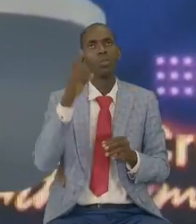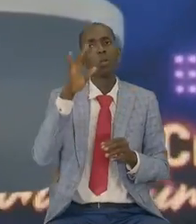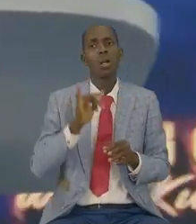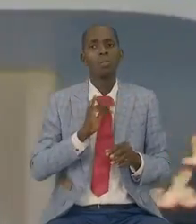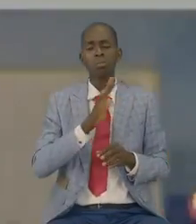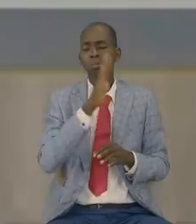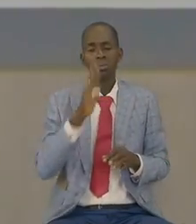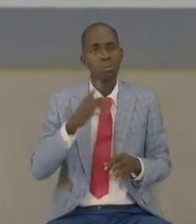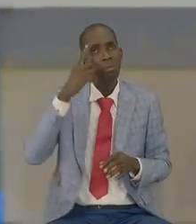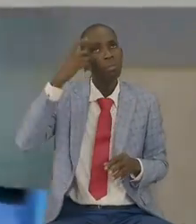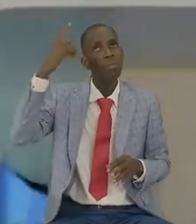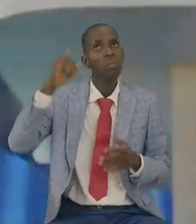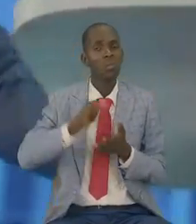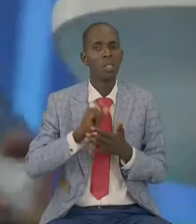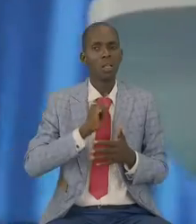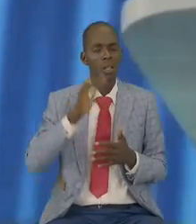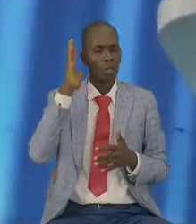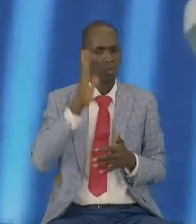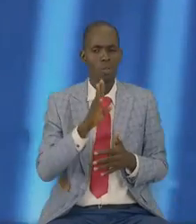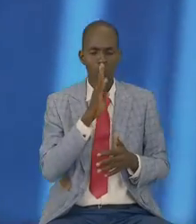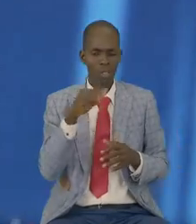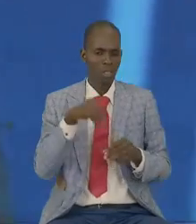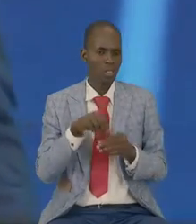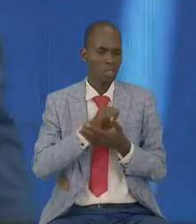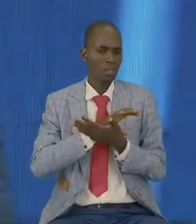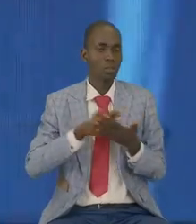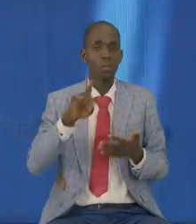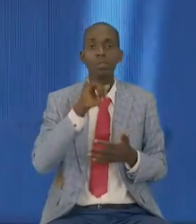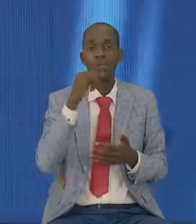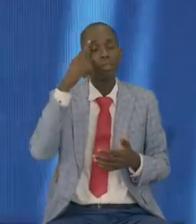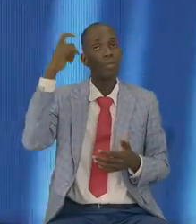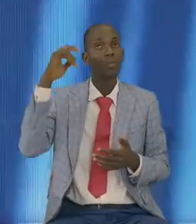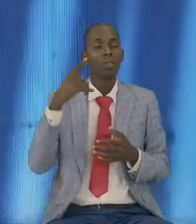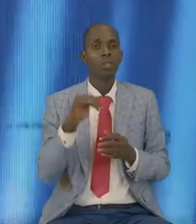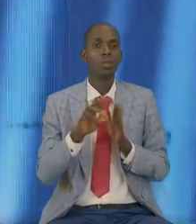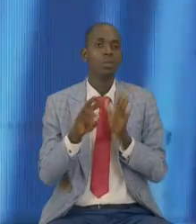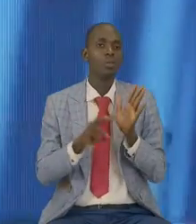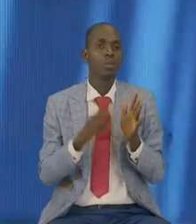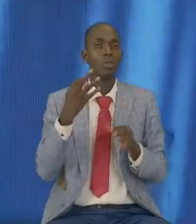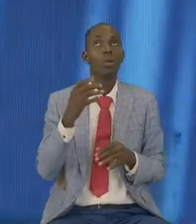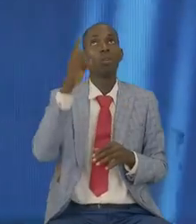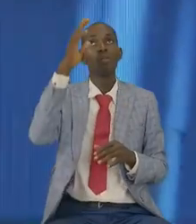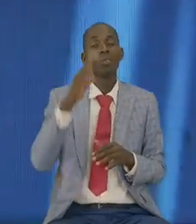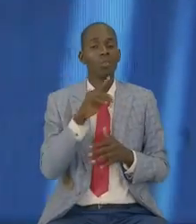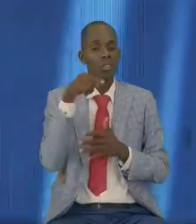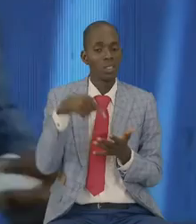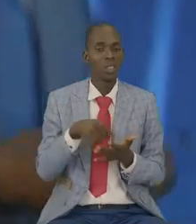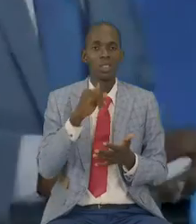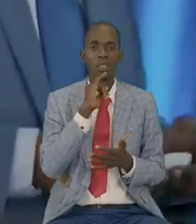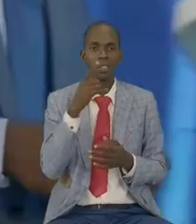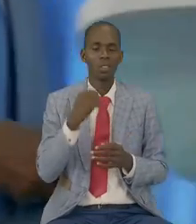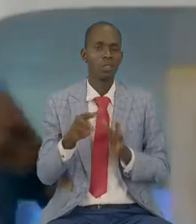I'll be walking in sanctification. You're not dreaming the will of God. This is the will of